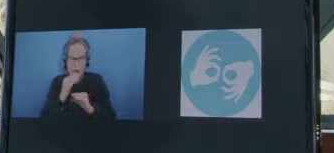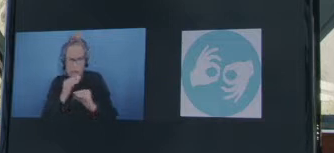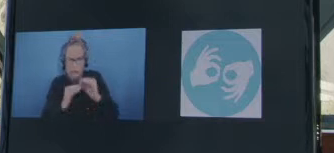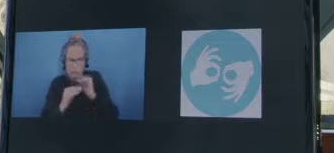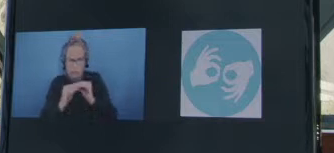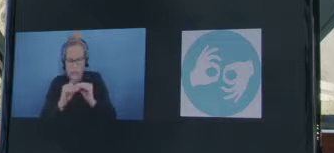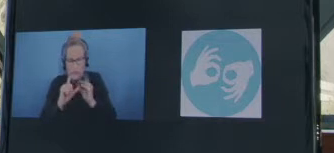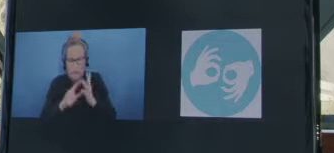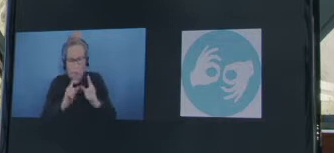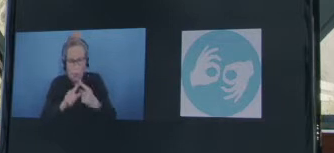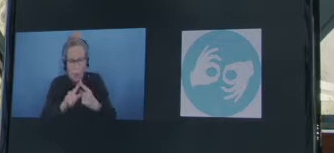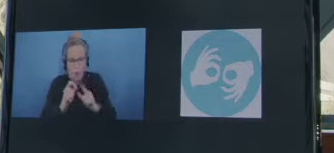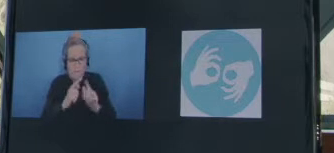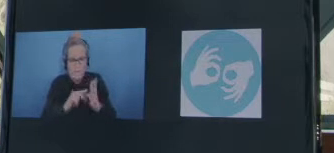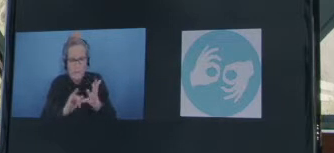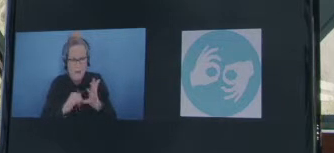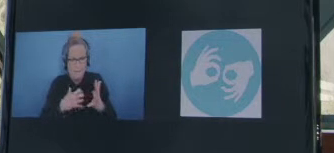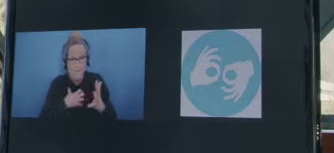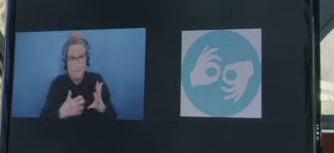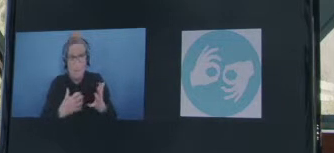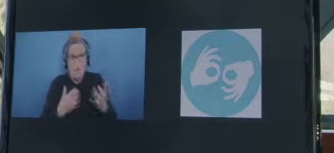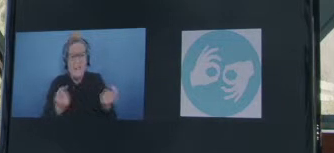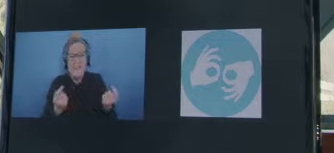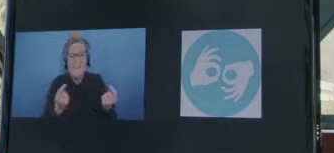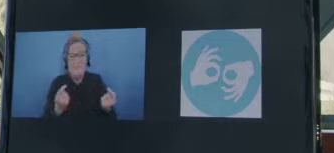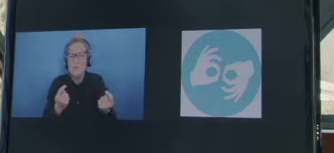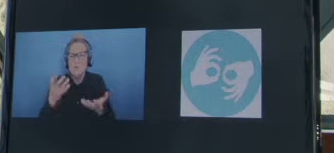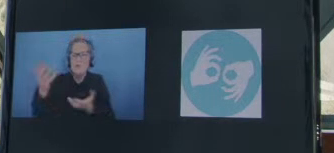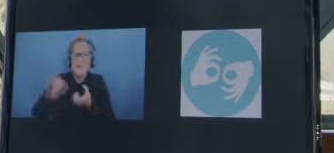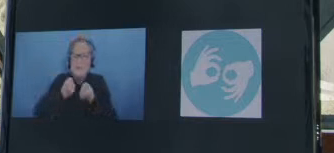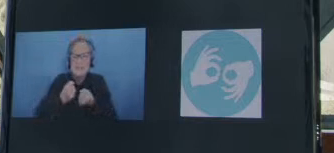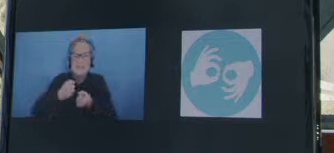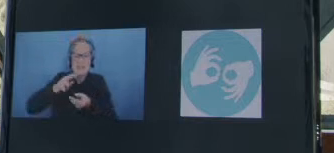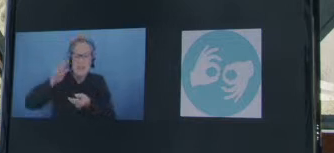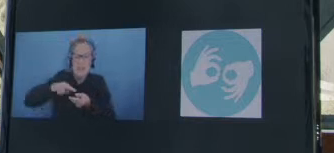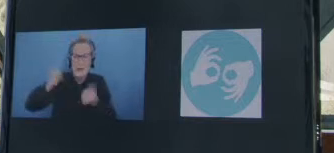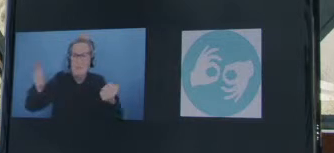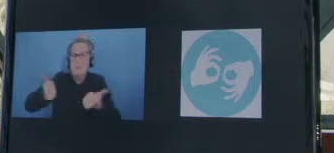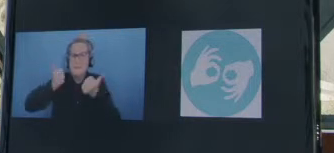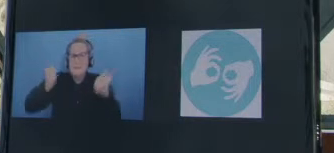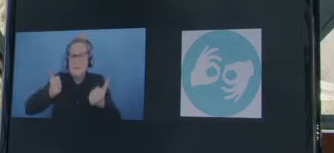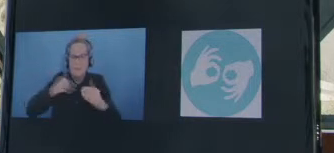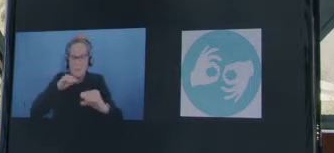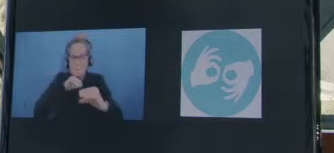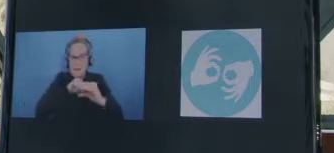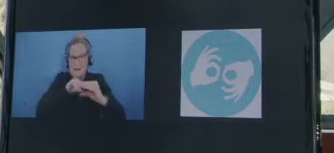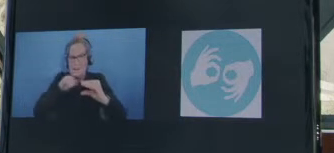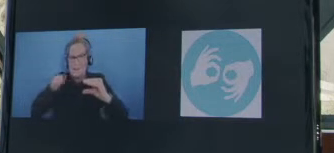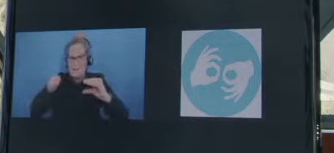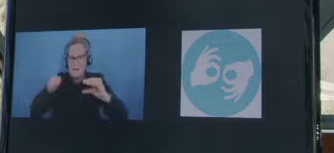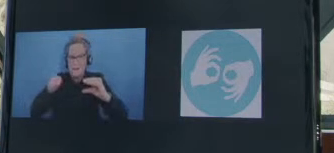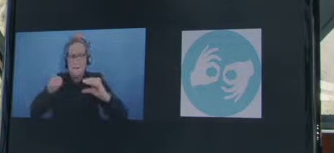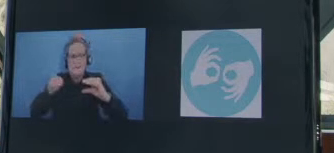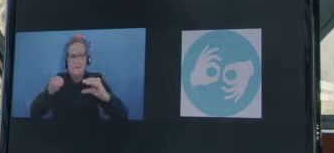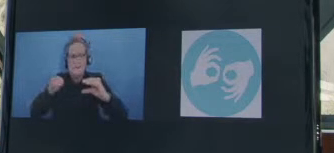these panels with more readily available, cheaper, more abundant materials. And so what you kind of see